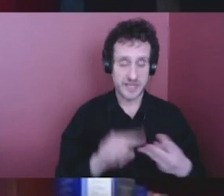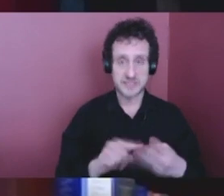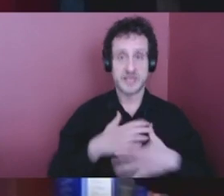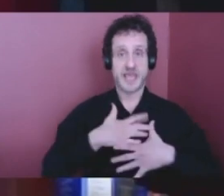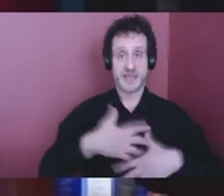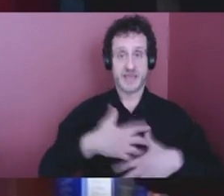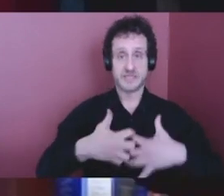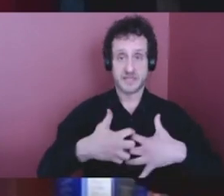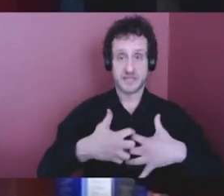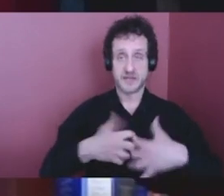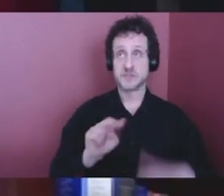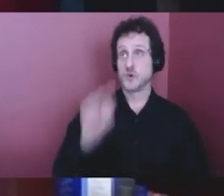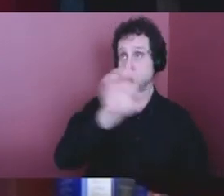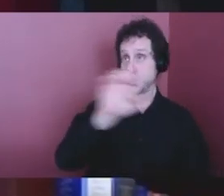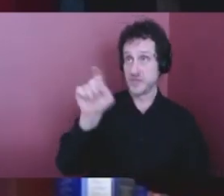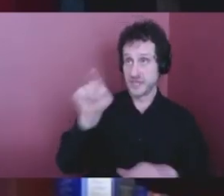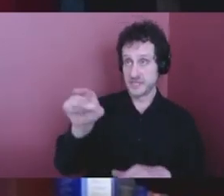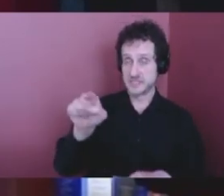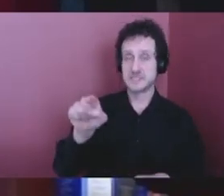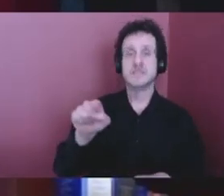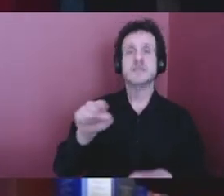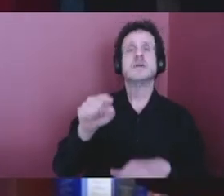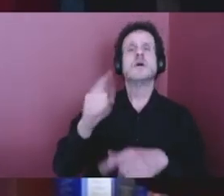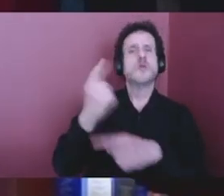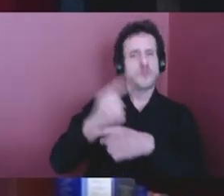Northeast, med-surg bed availability was